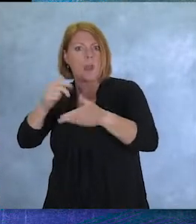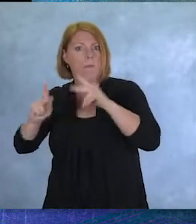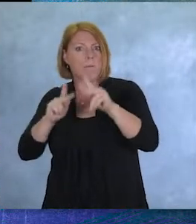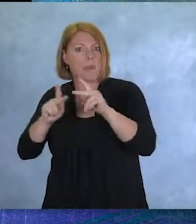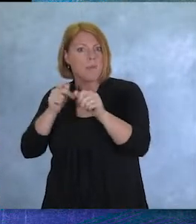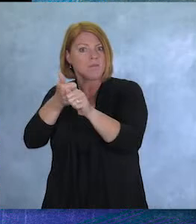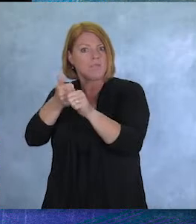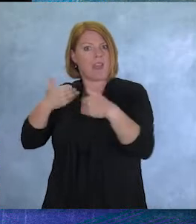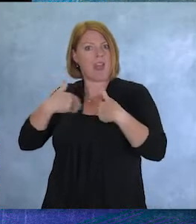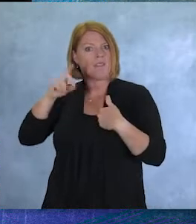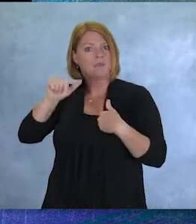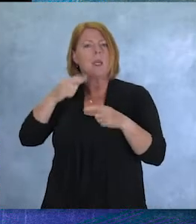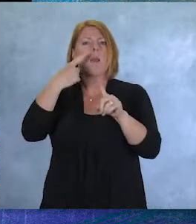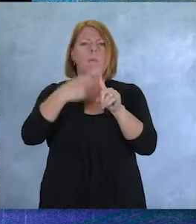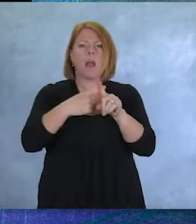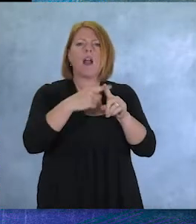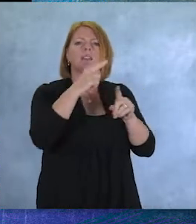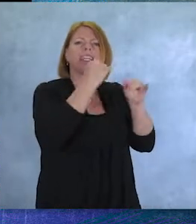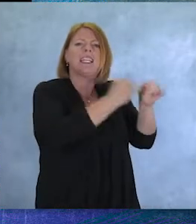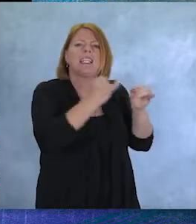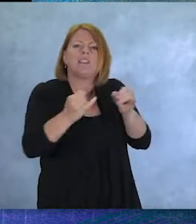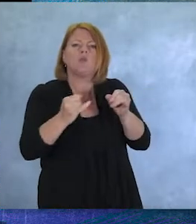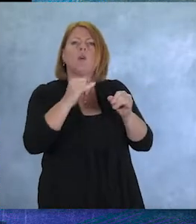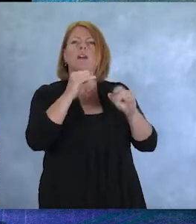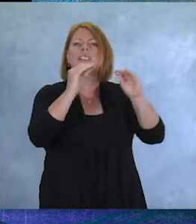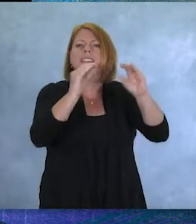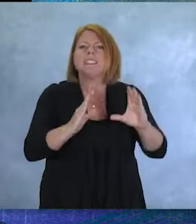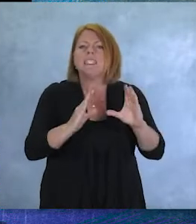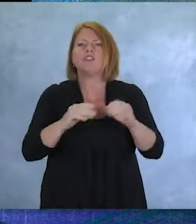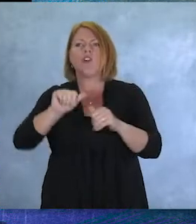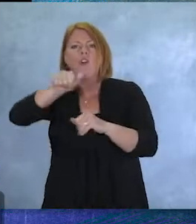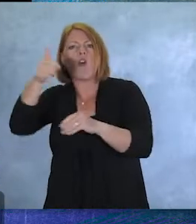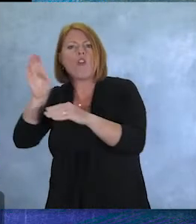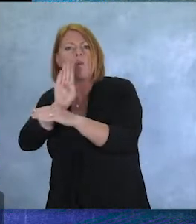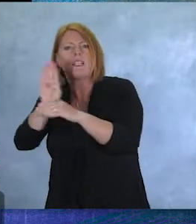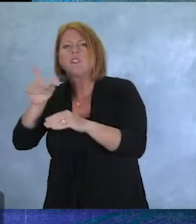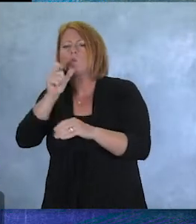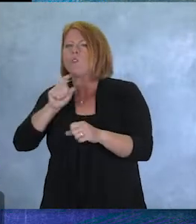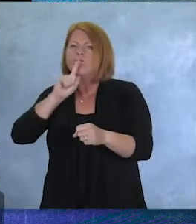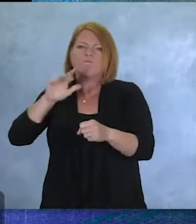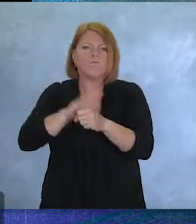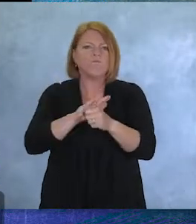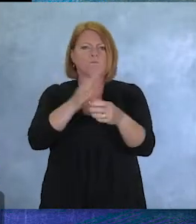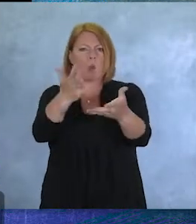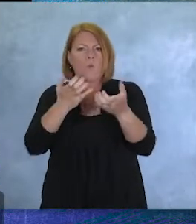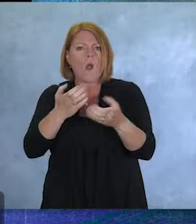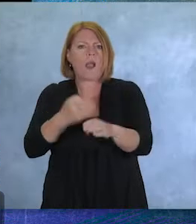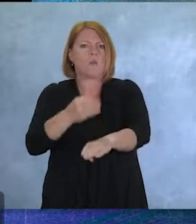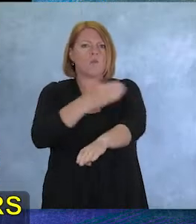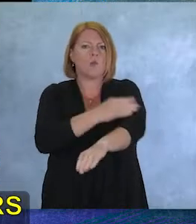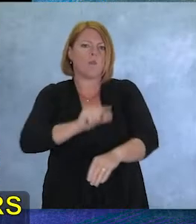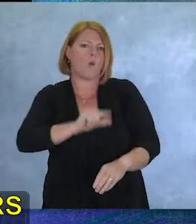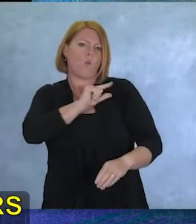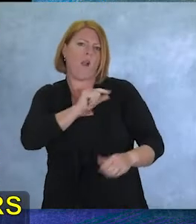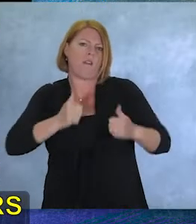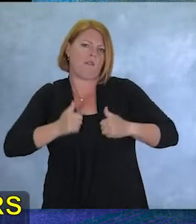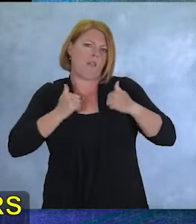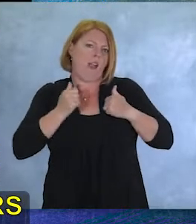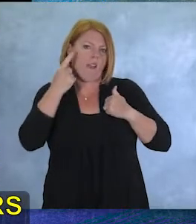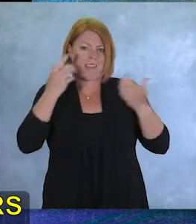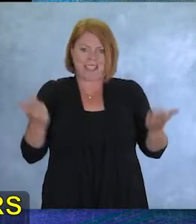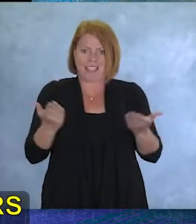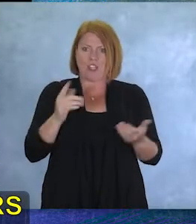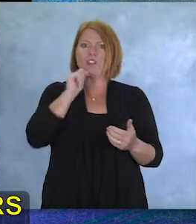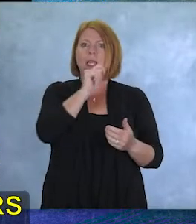and individuals, educators, and businesses who have shown dedication to improving the quality of life in Tempe for all residents